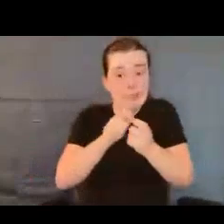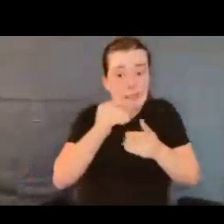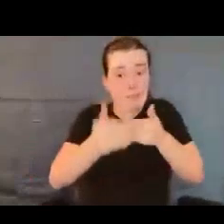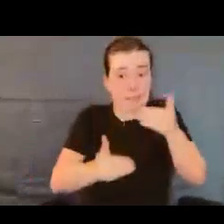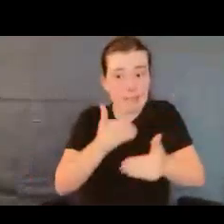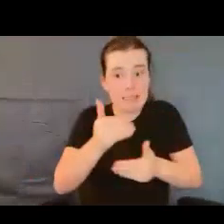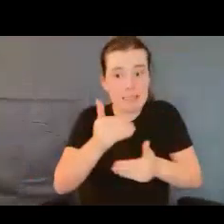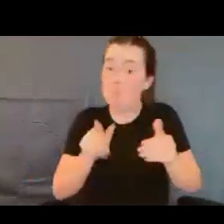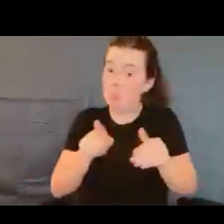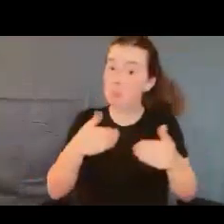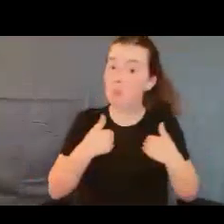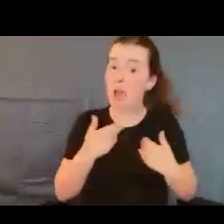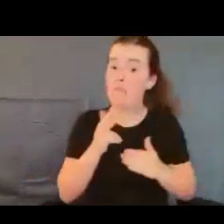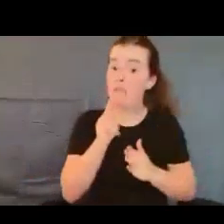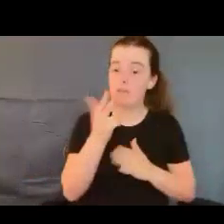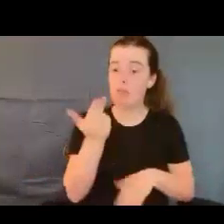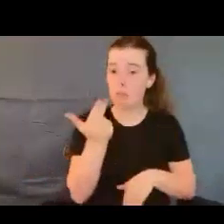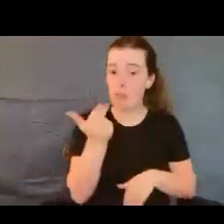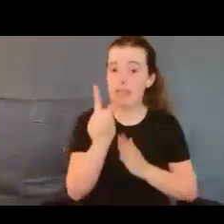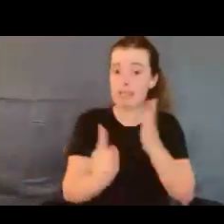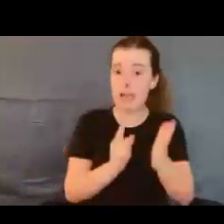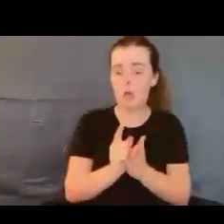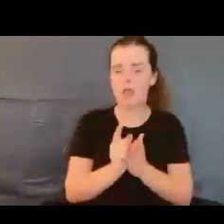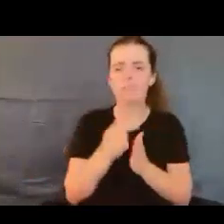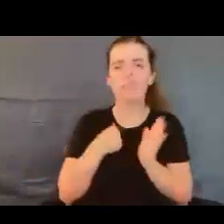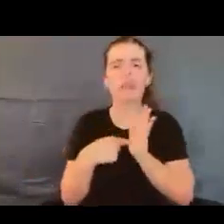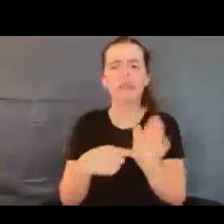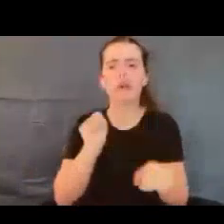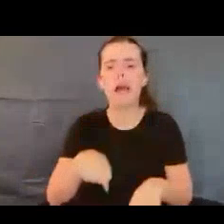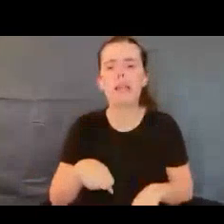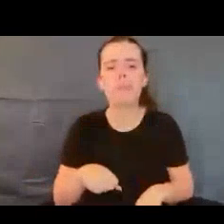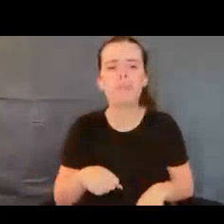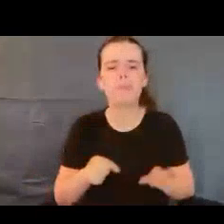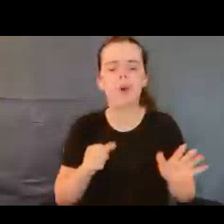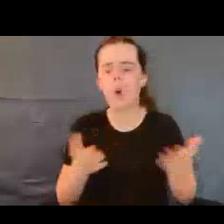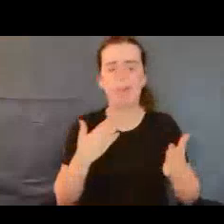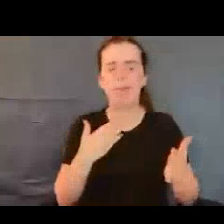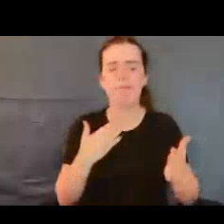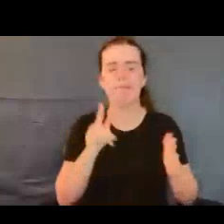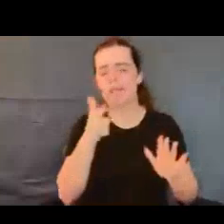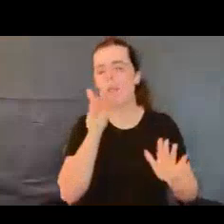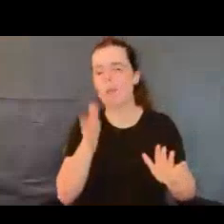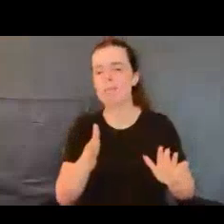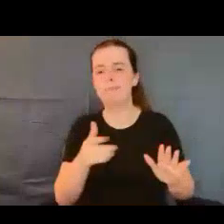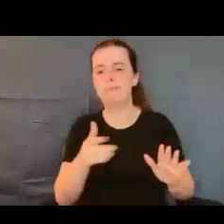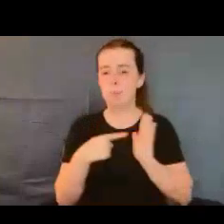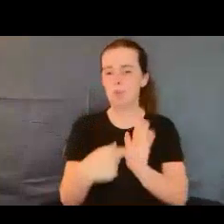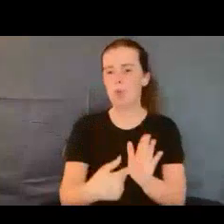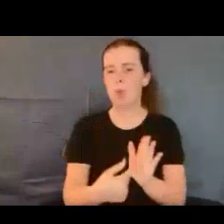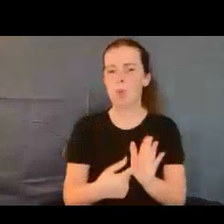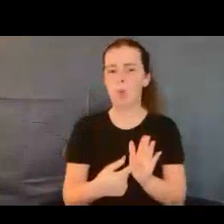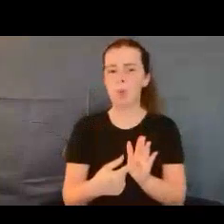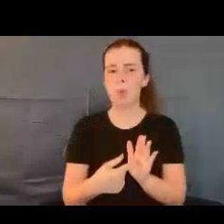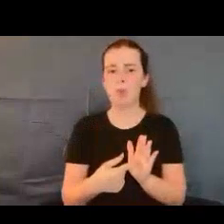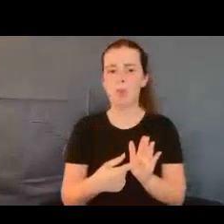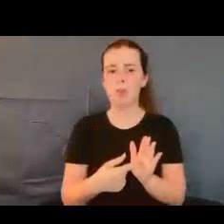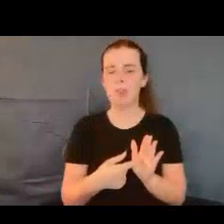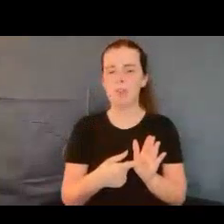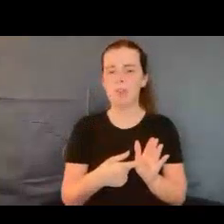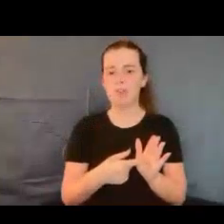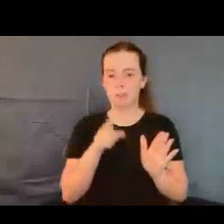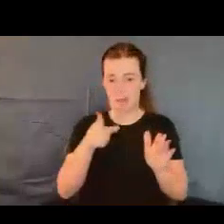out there, and I can switch show in a second. Maybe if we get, is it? No, maybe not. I'll get there in a second. I'll show up the end, and they have it online too.